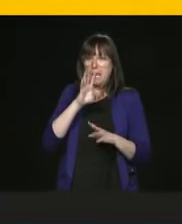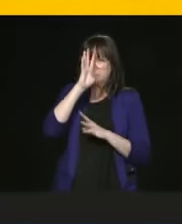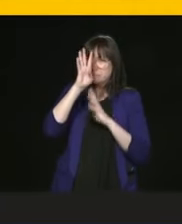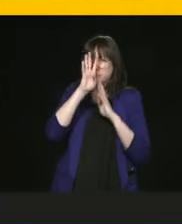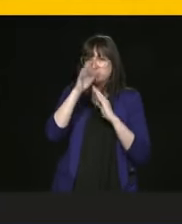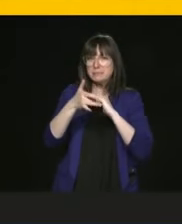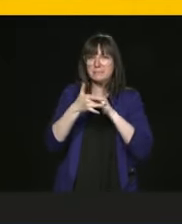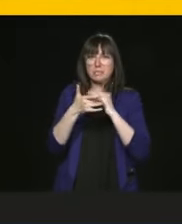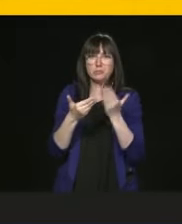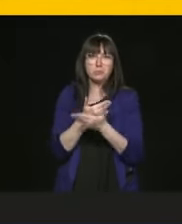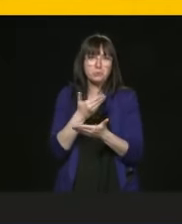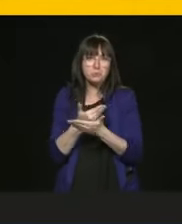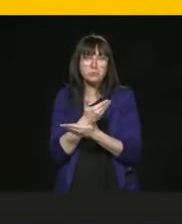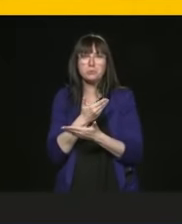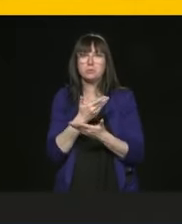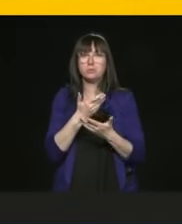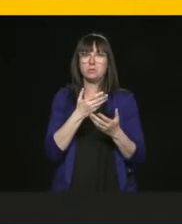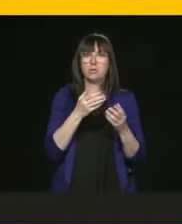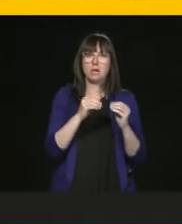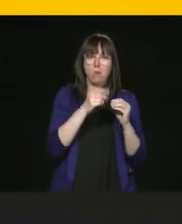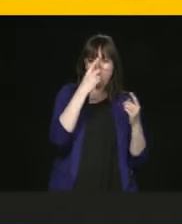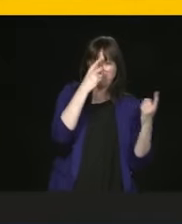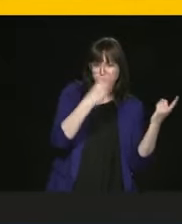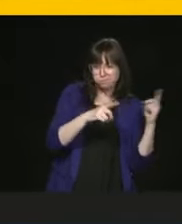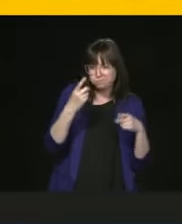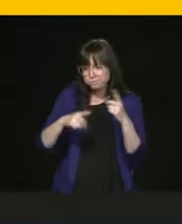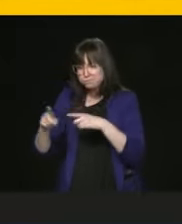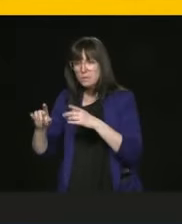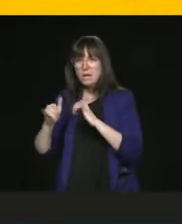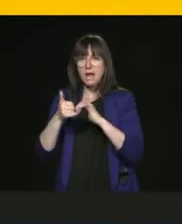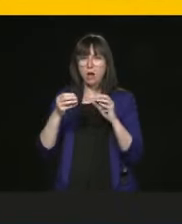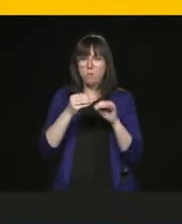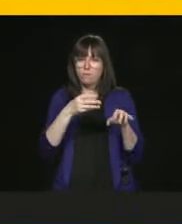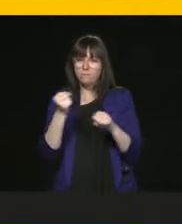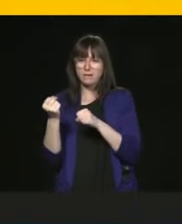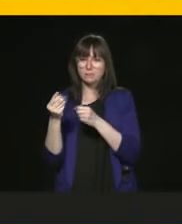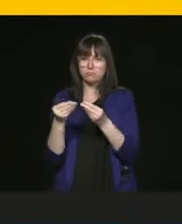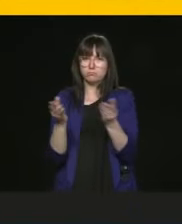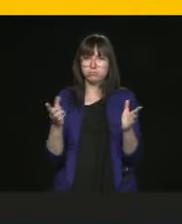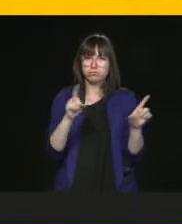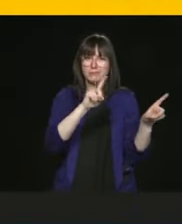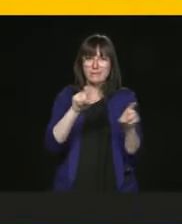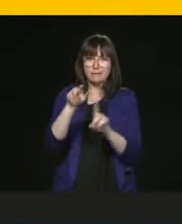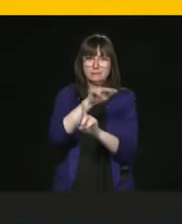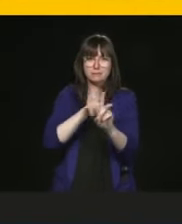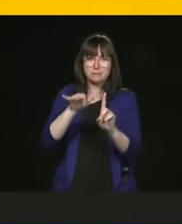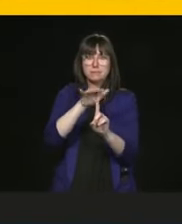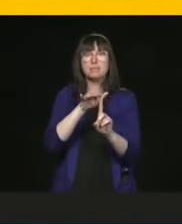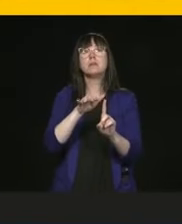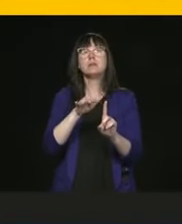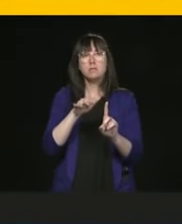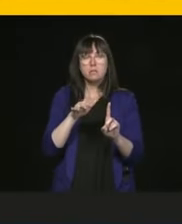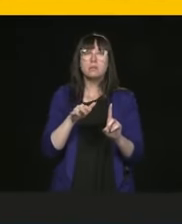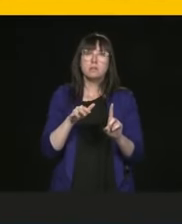on better coordination, on accelerating the pace of testing. It has been somewhat